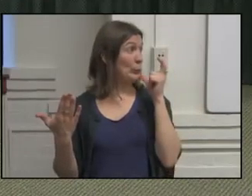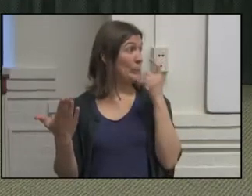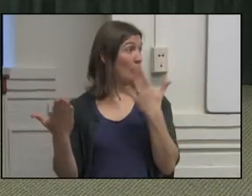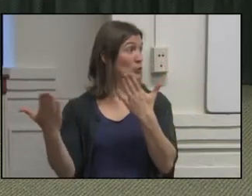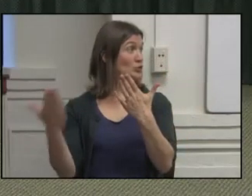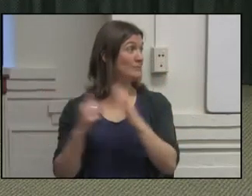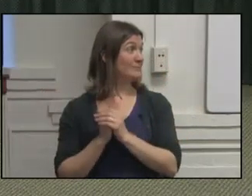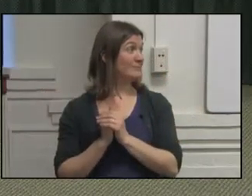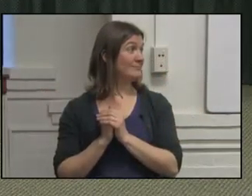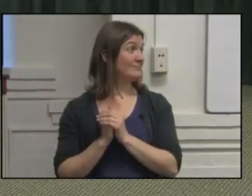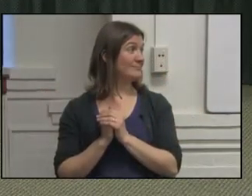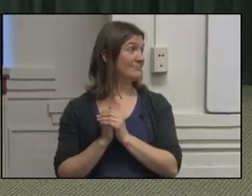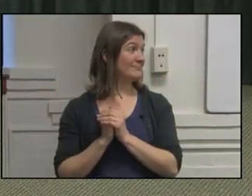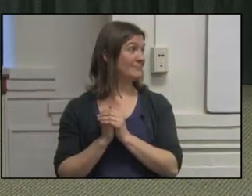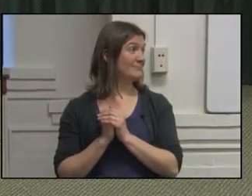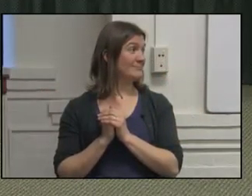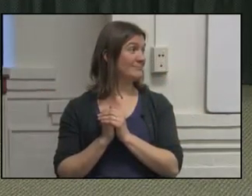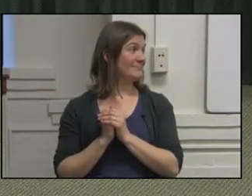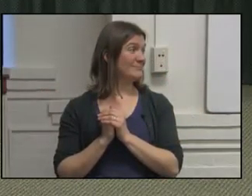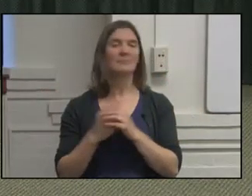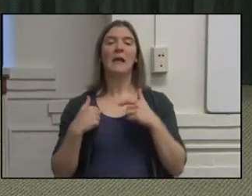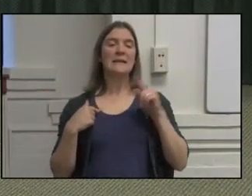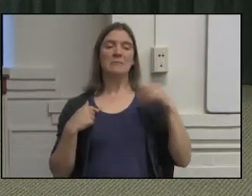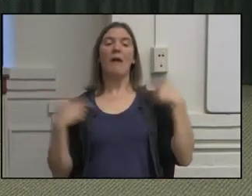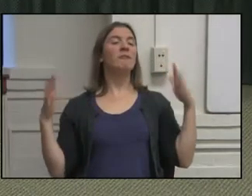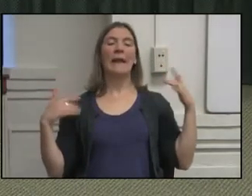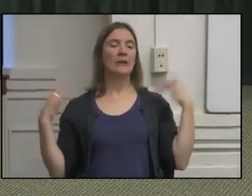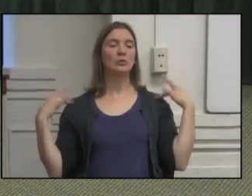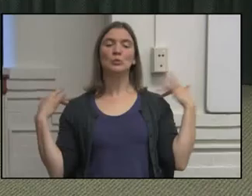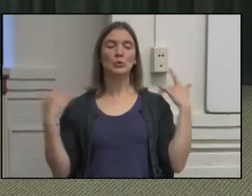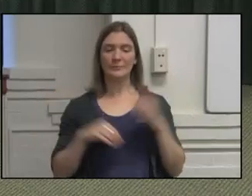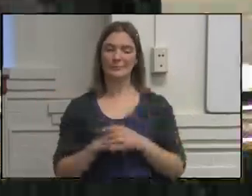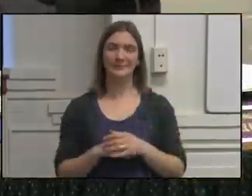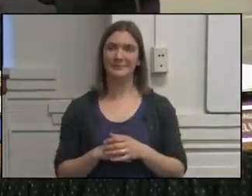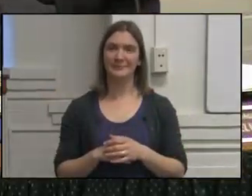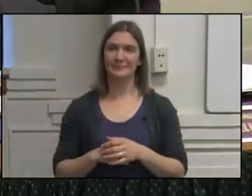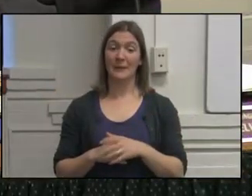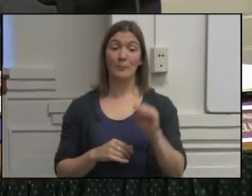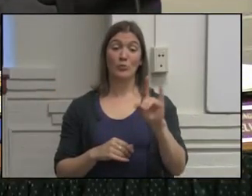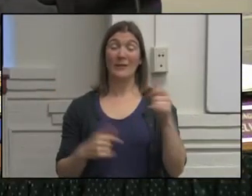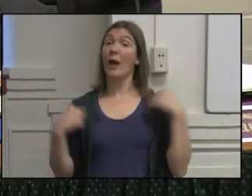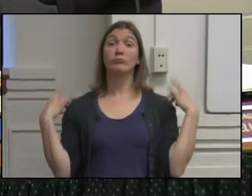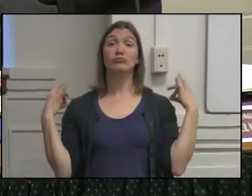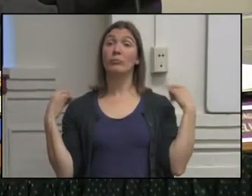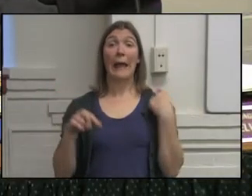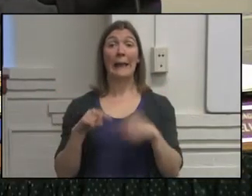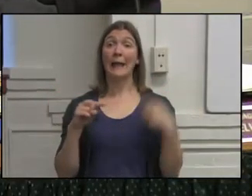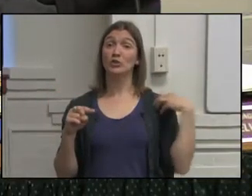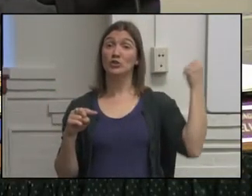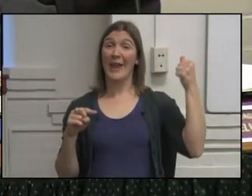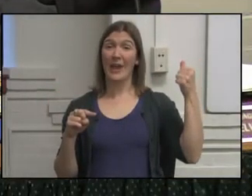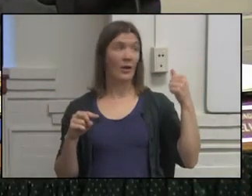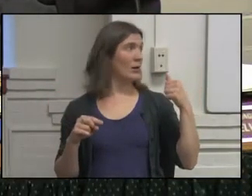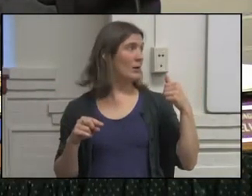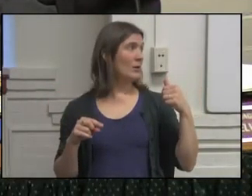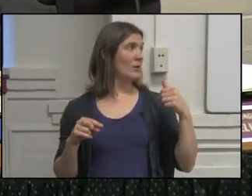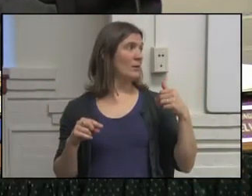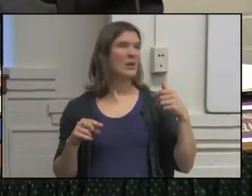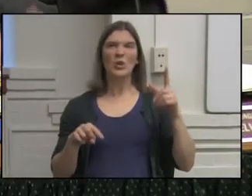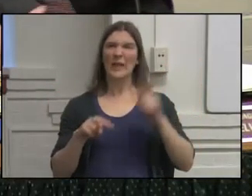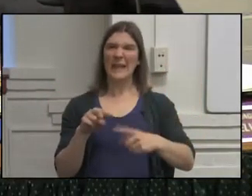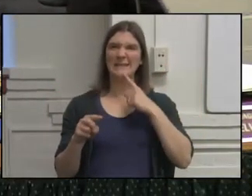motion. I did the easy one. I know. I'm not allowed to make motions because I'm the chair. And so you can't just say so